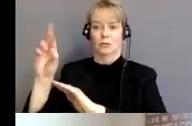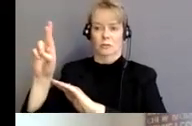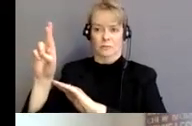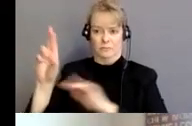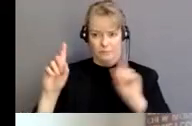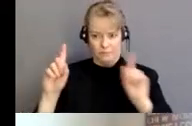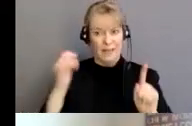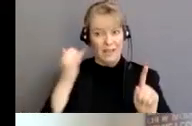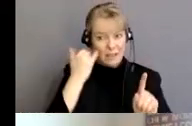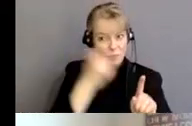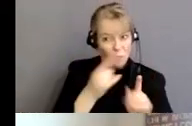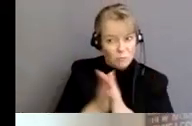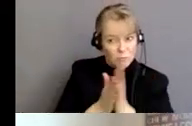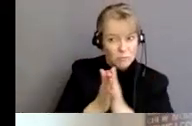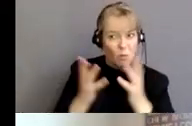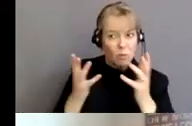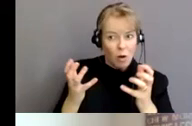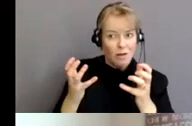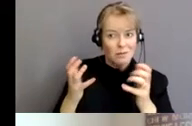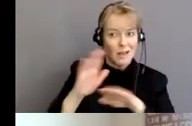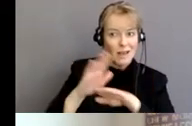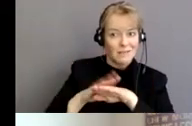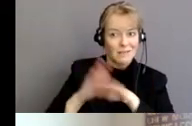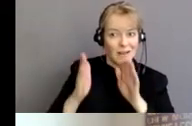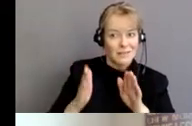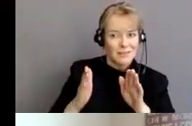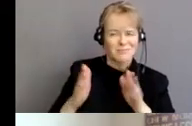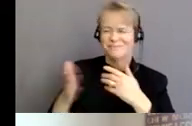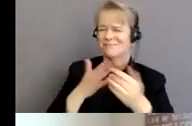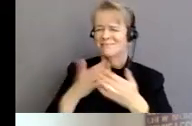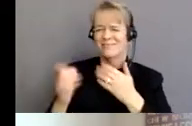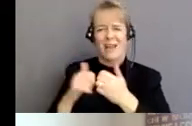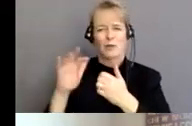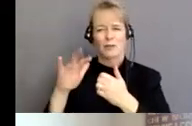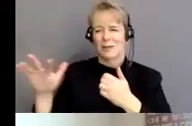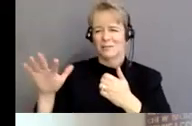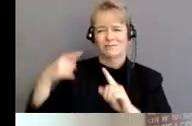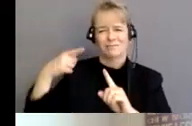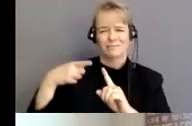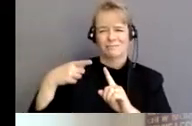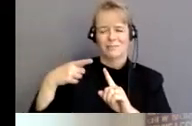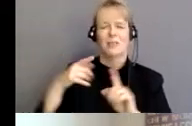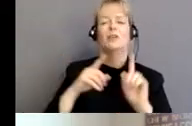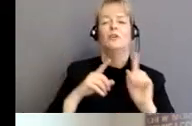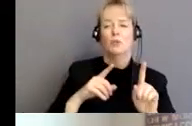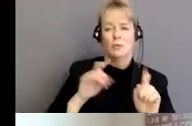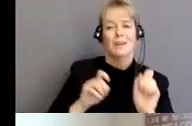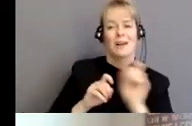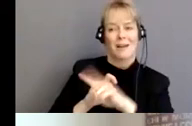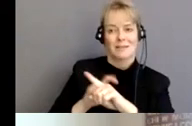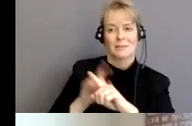advisor, don't worry about how they spell advisor. What you want to do is check that that person is